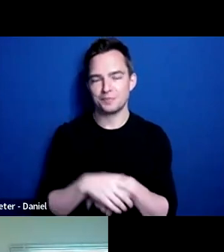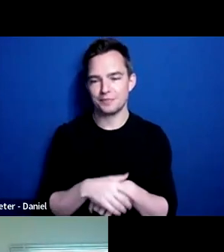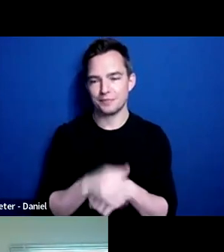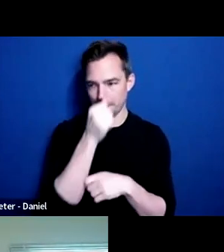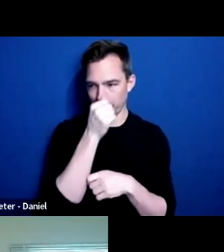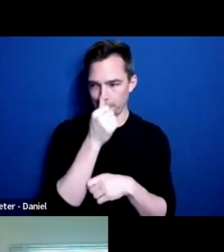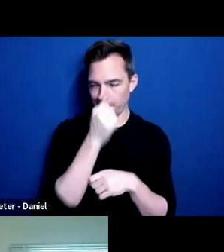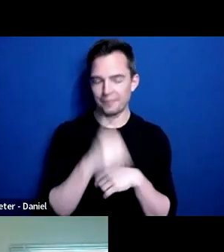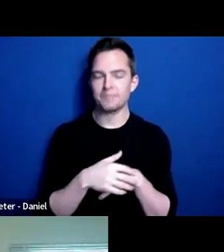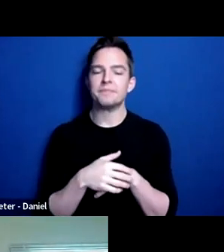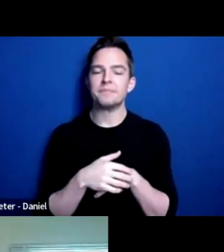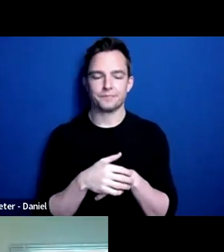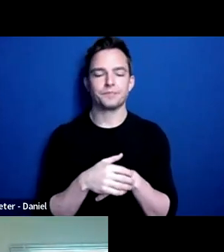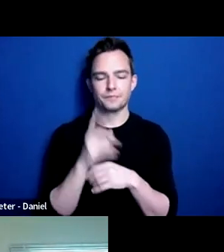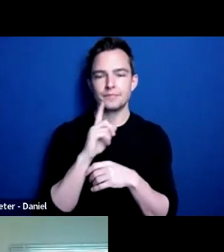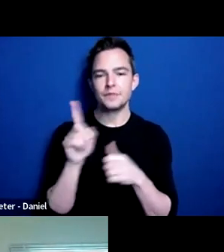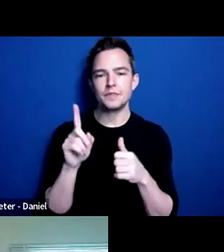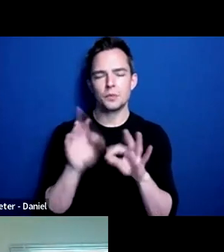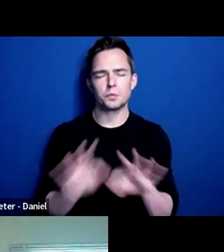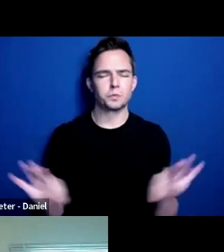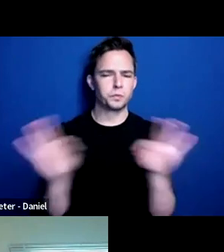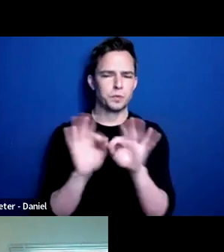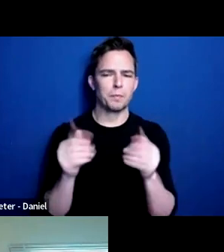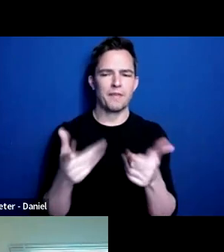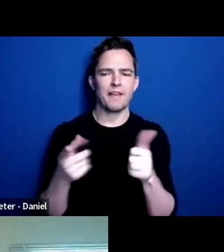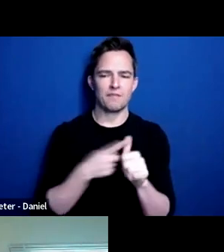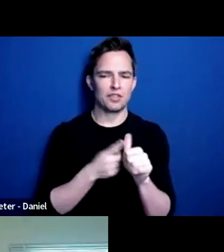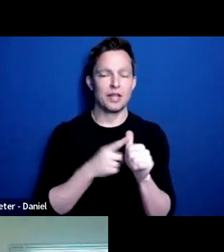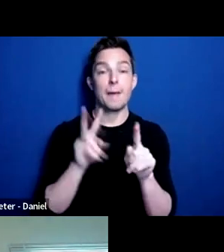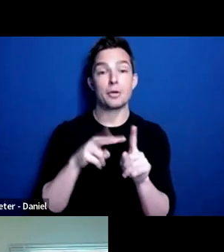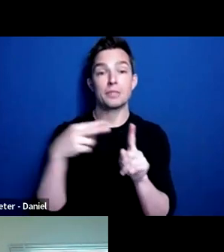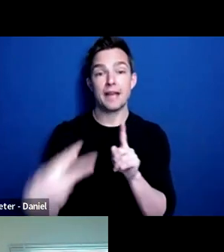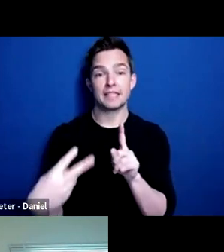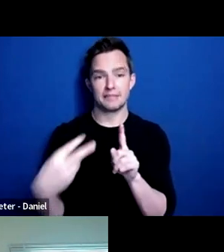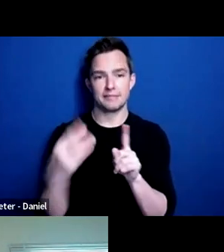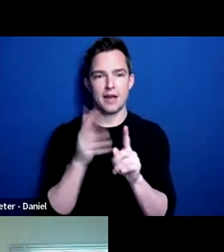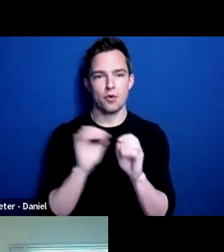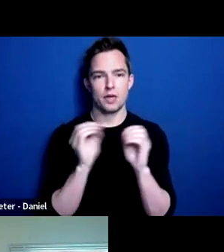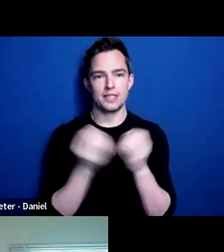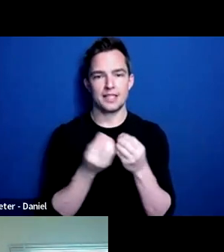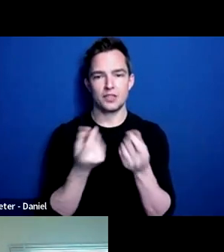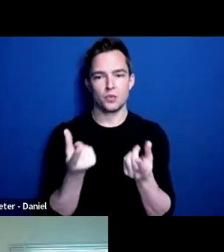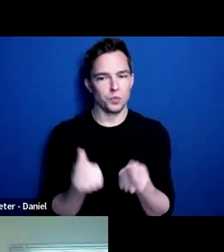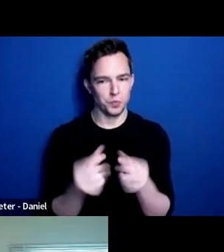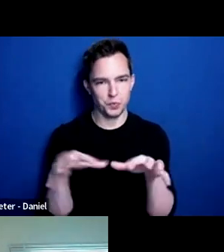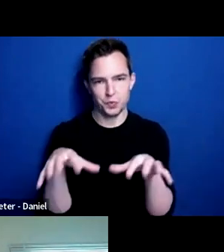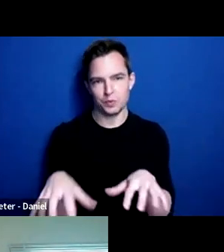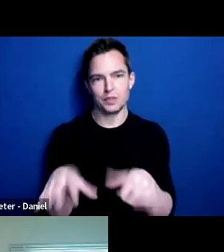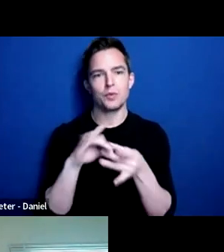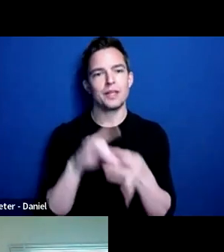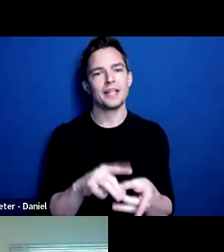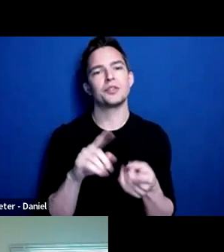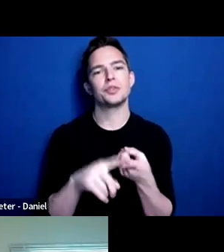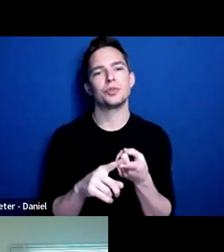really important to first provide perspective on what our organization does when it comes